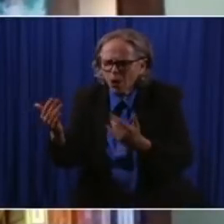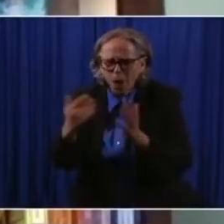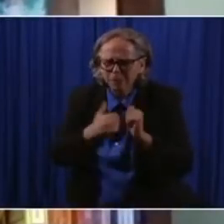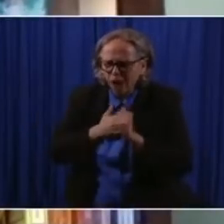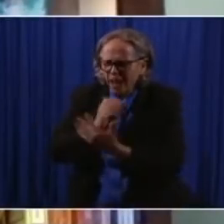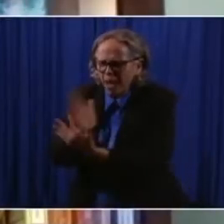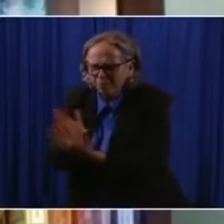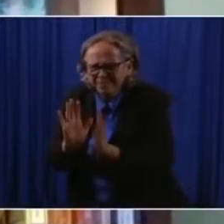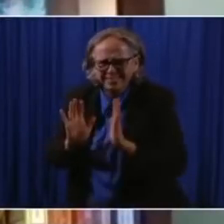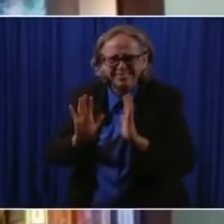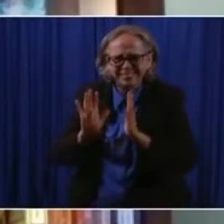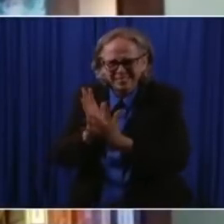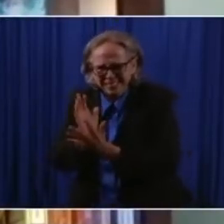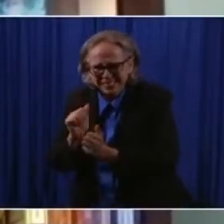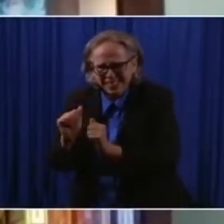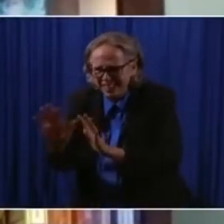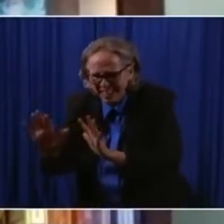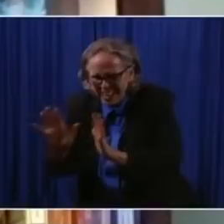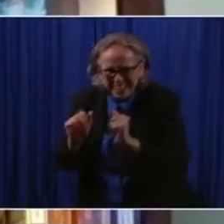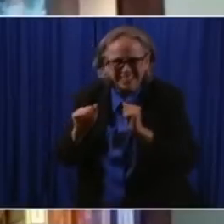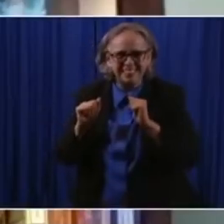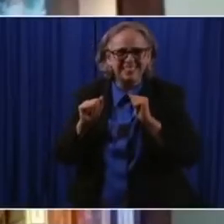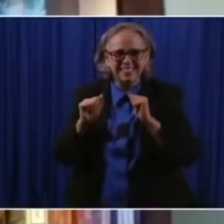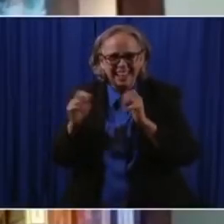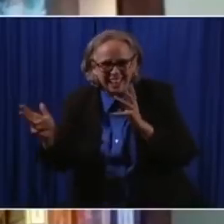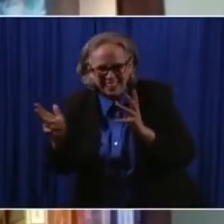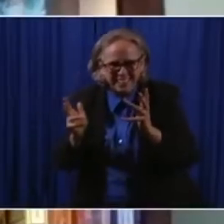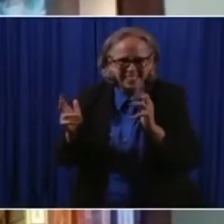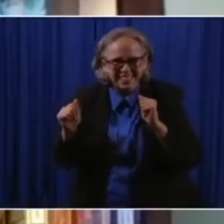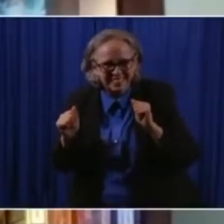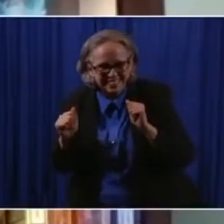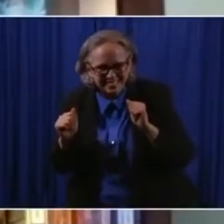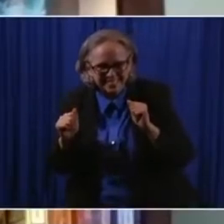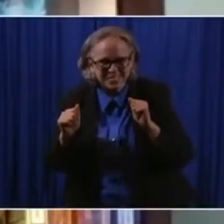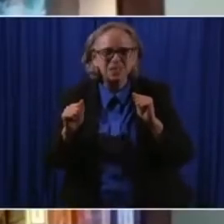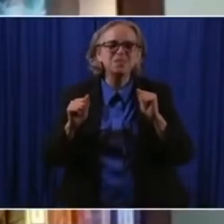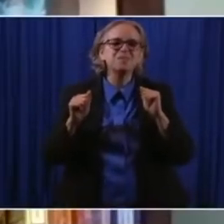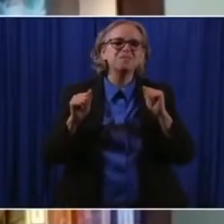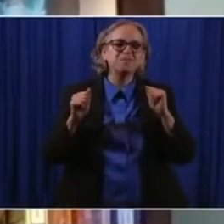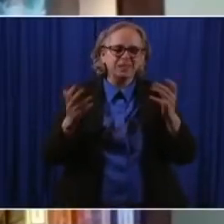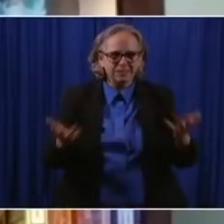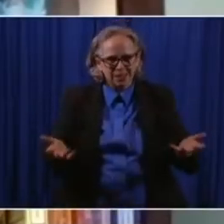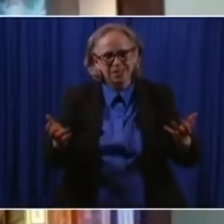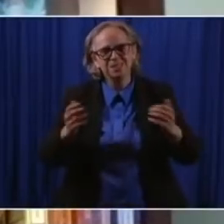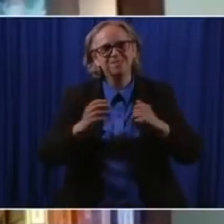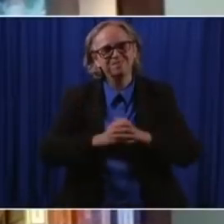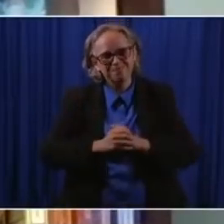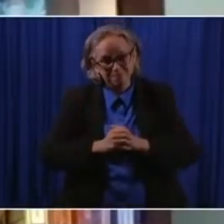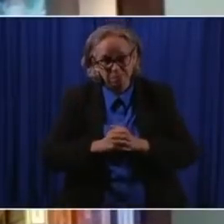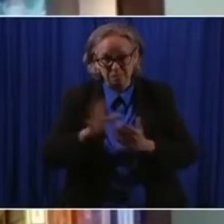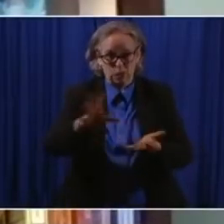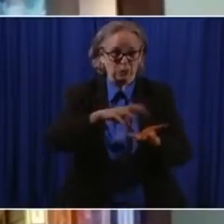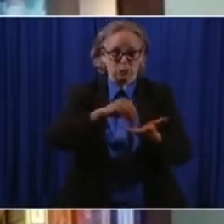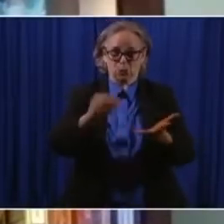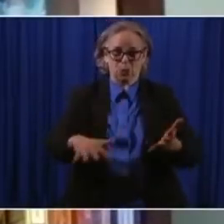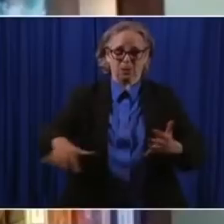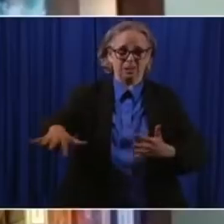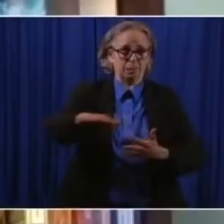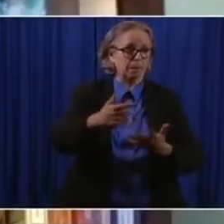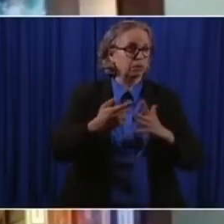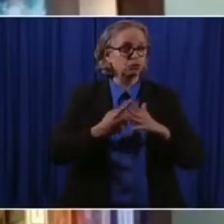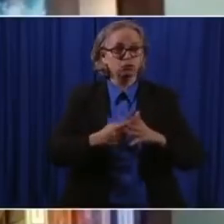I was just going to ask We you. may also need to create some new routines at home, right? So for students who are maybe going to start